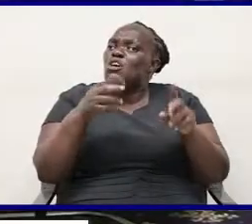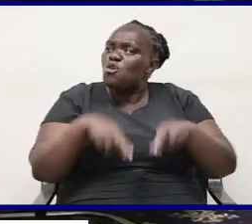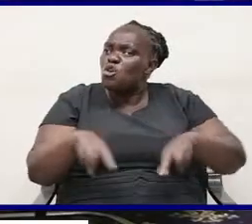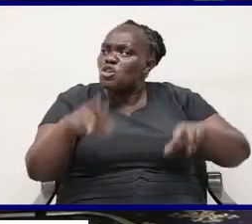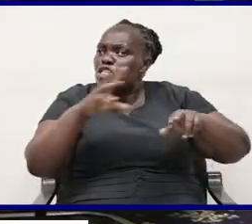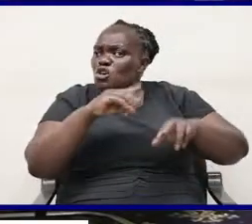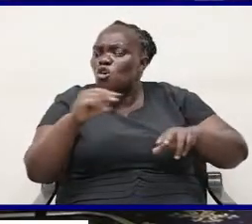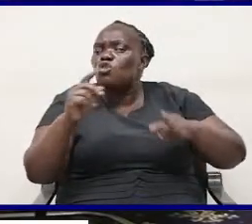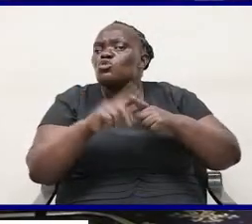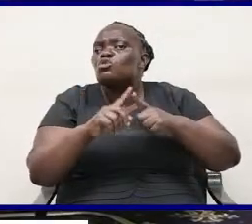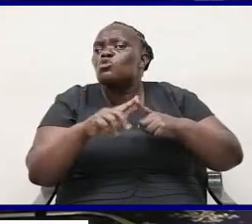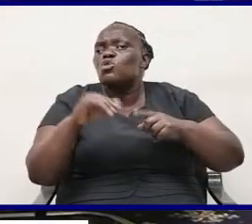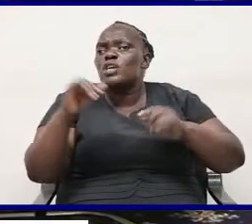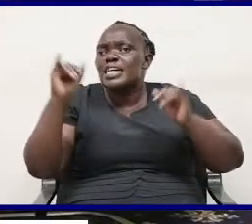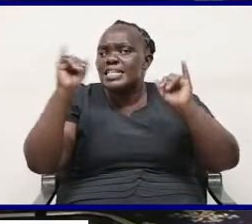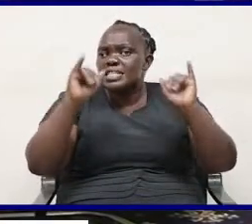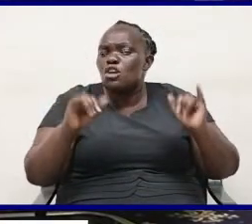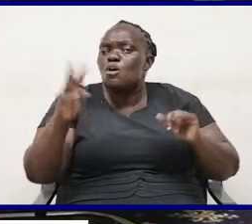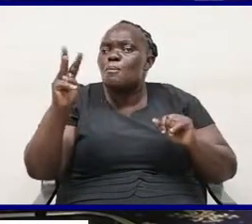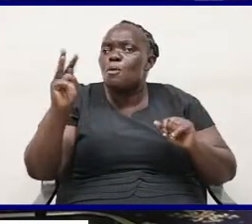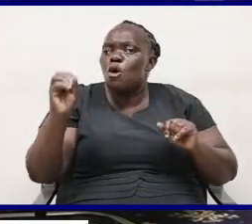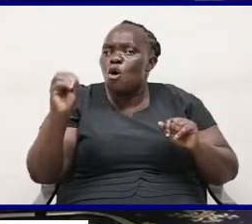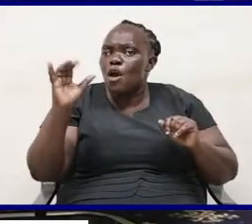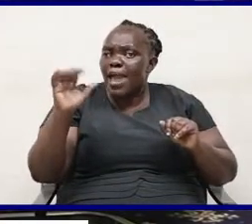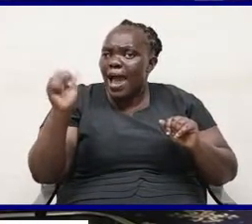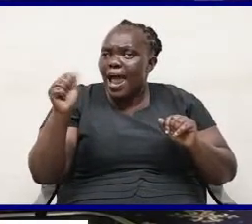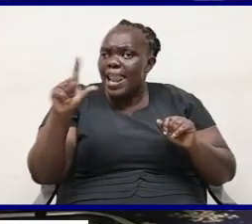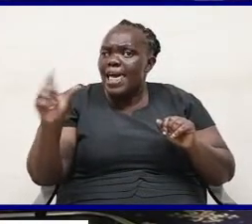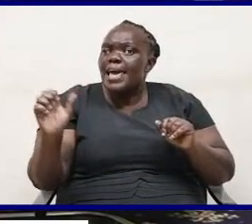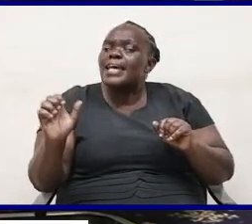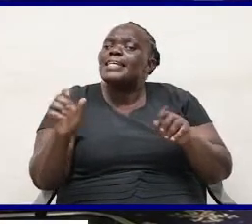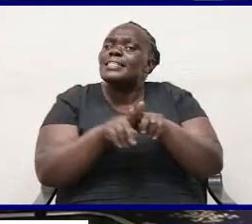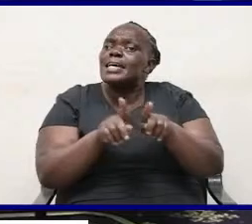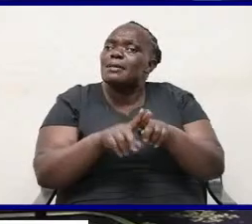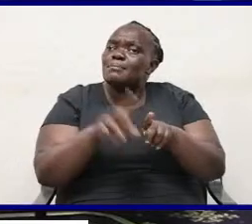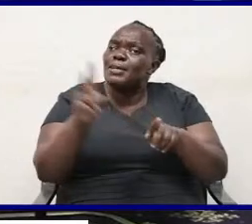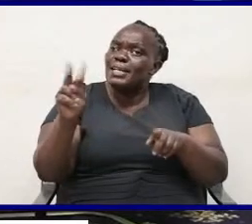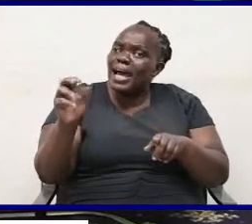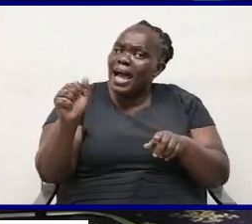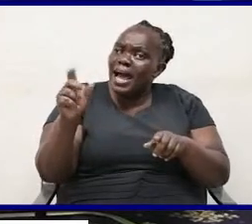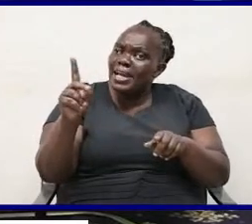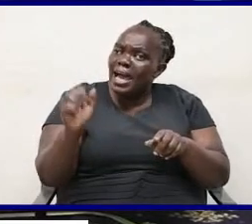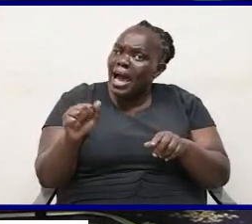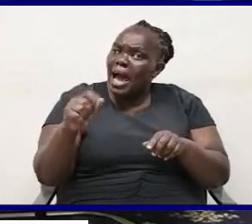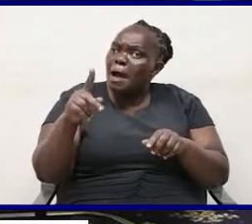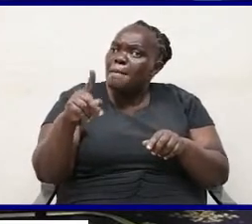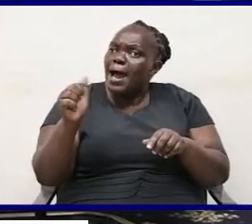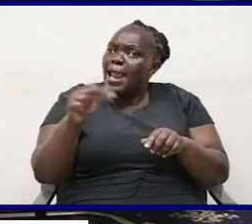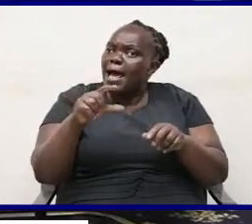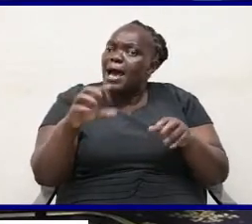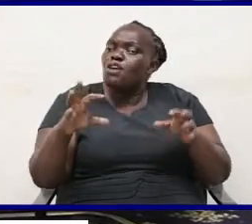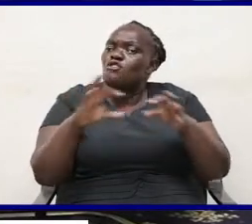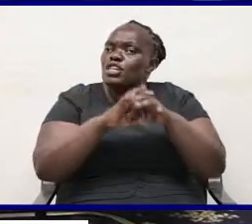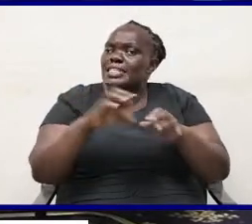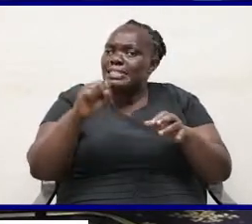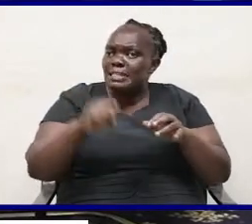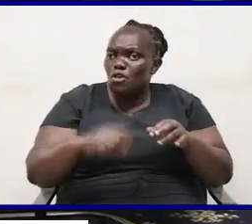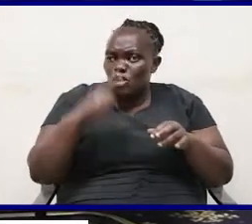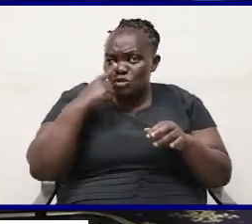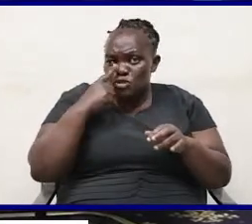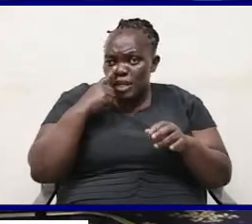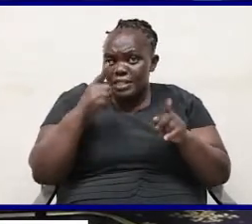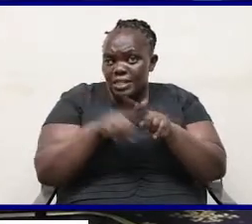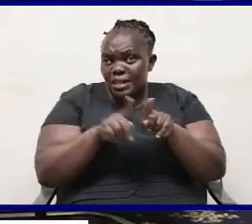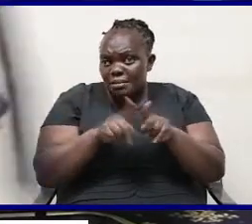that goes all the way to Isiolo Moyale, the one that goes to Nadapal, that connects to South Sudan.